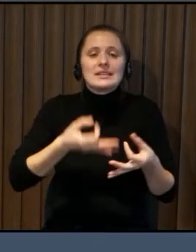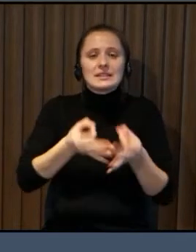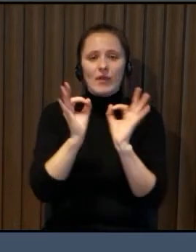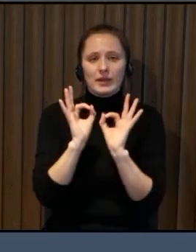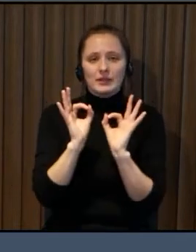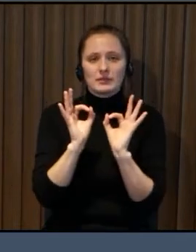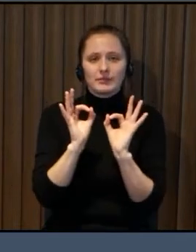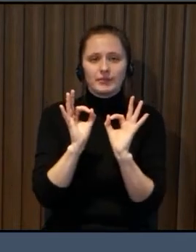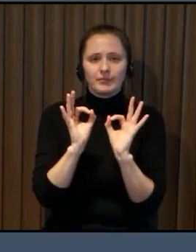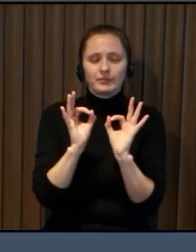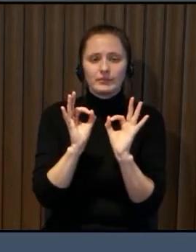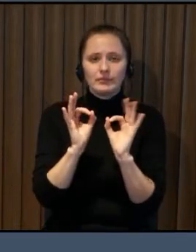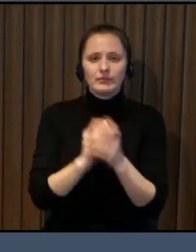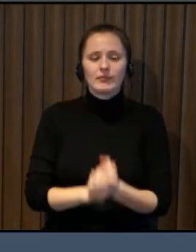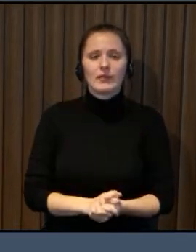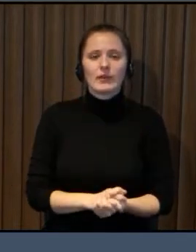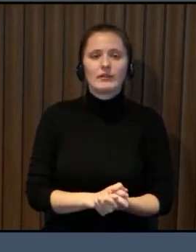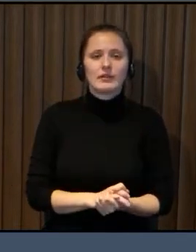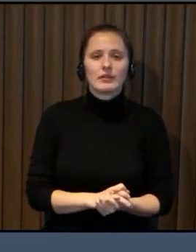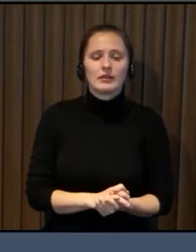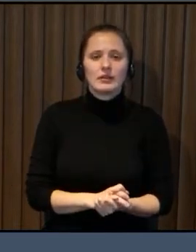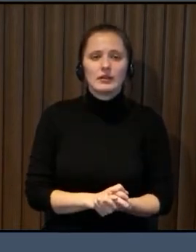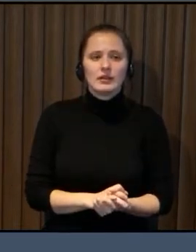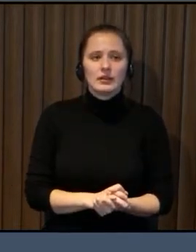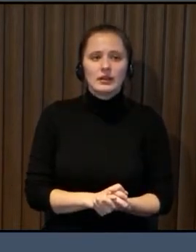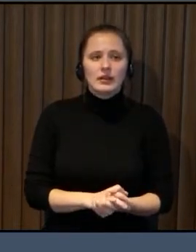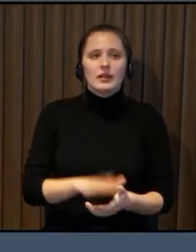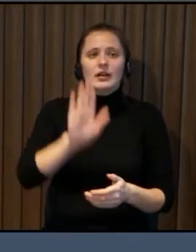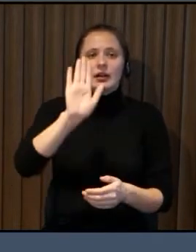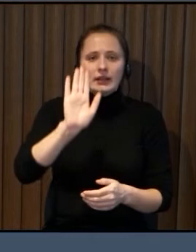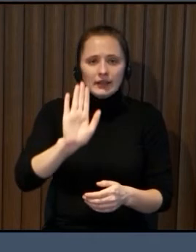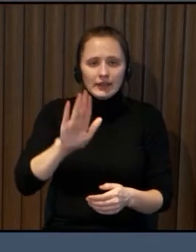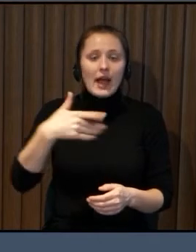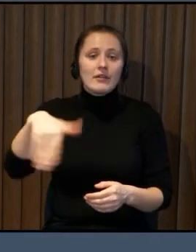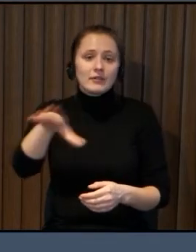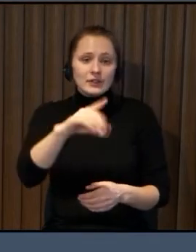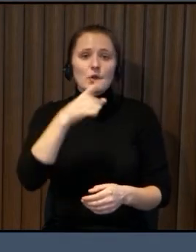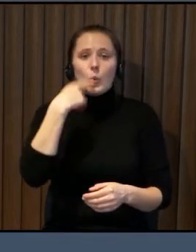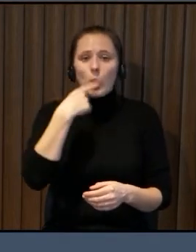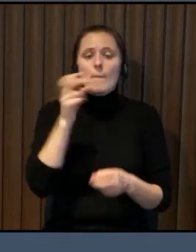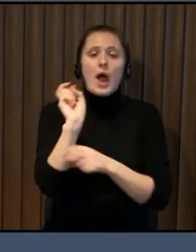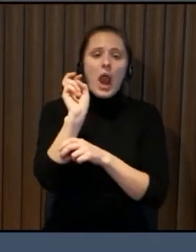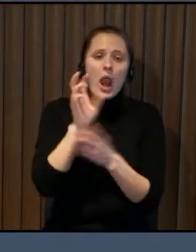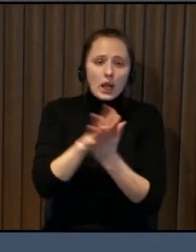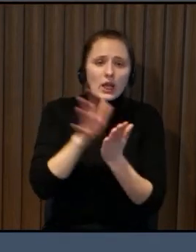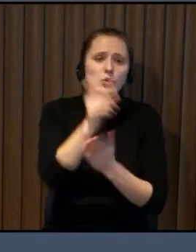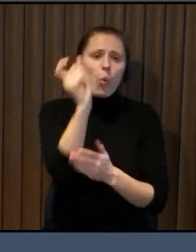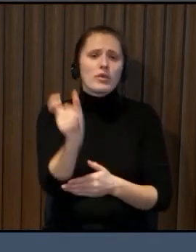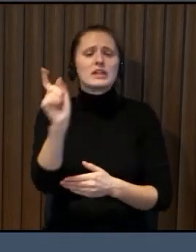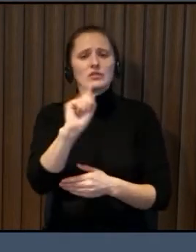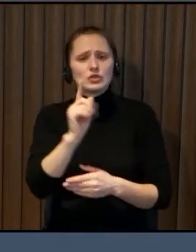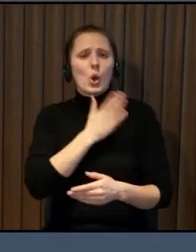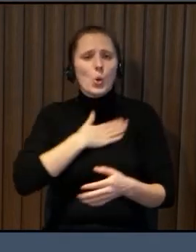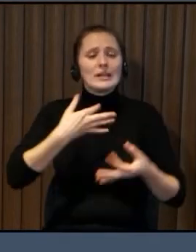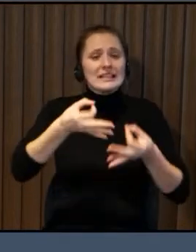testing scenario of this service is the most important. So if everybody is talking about